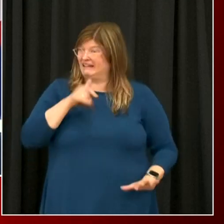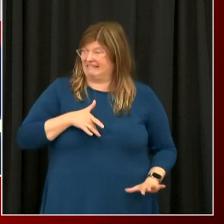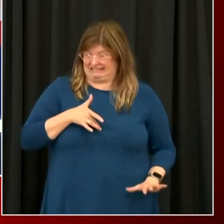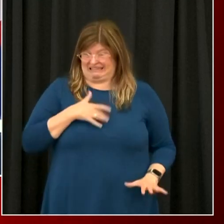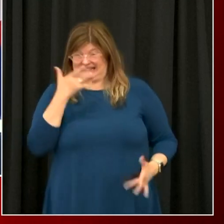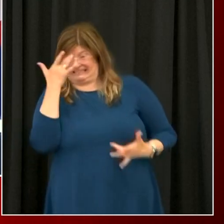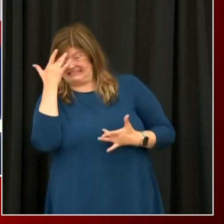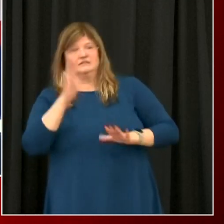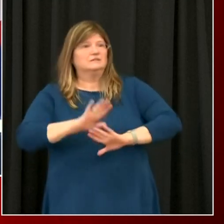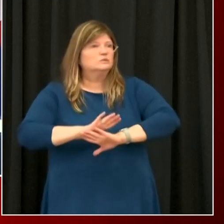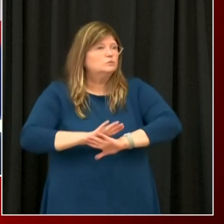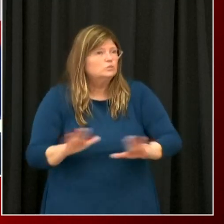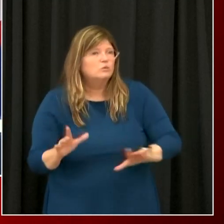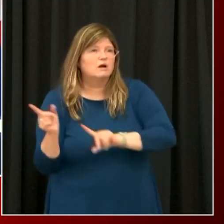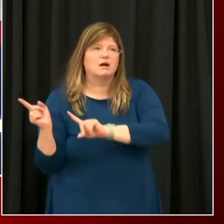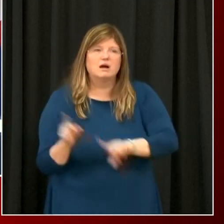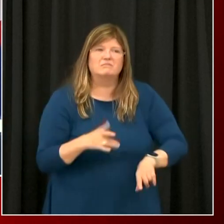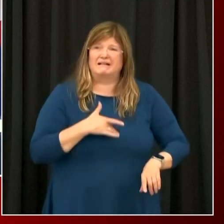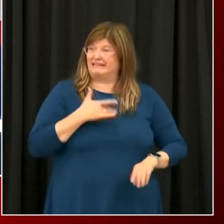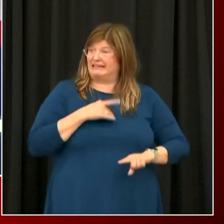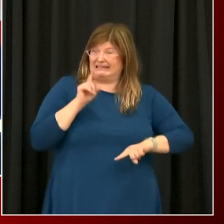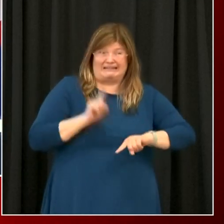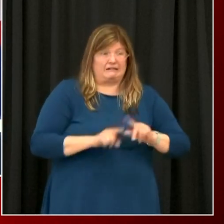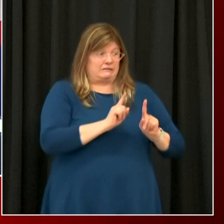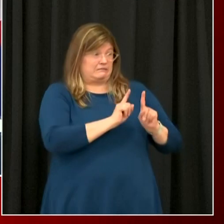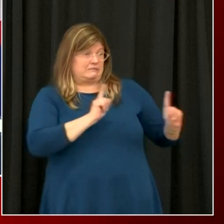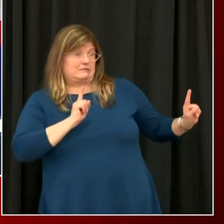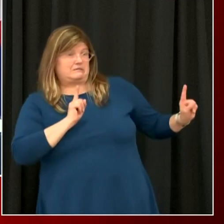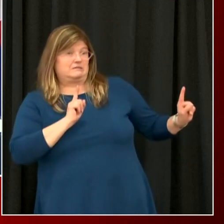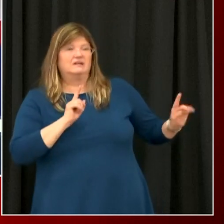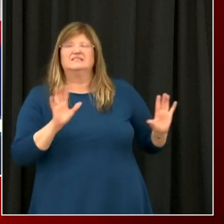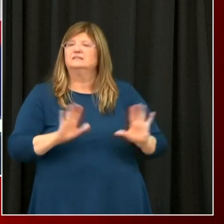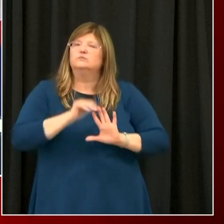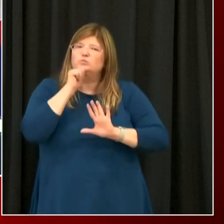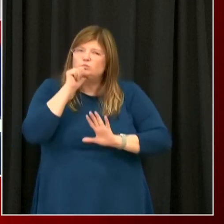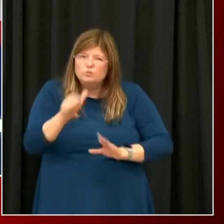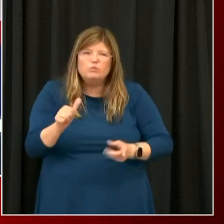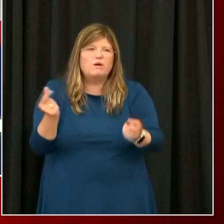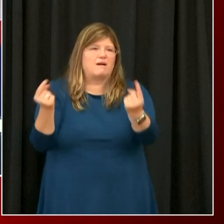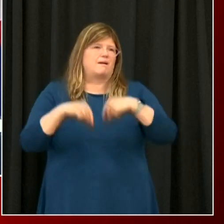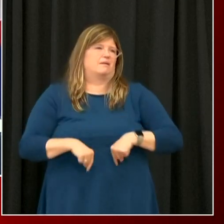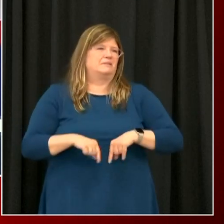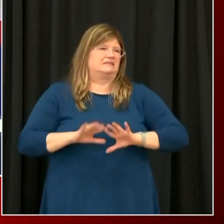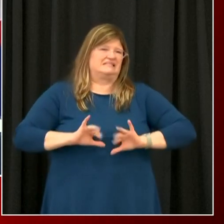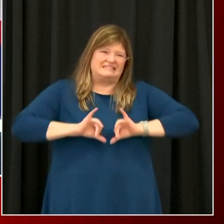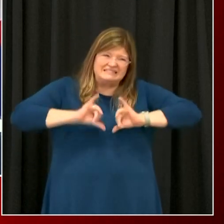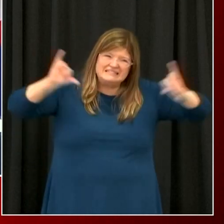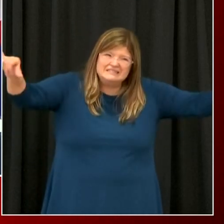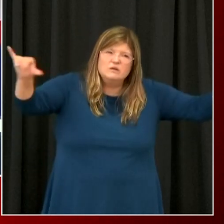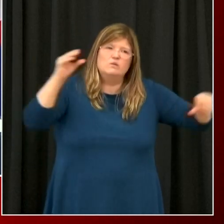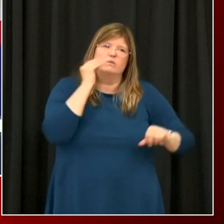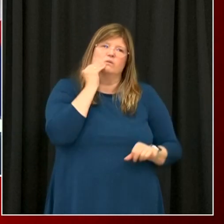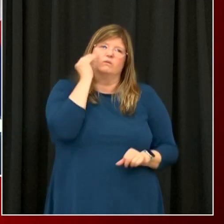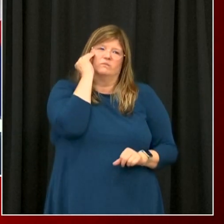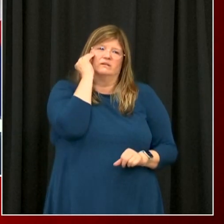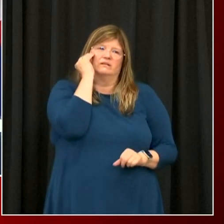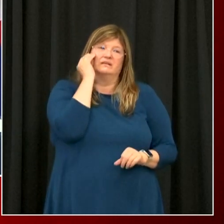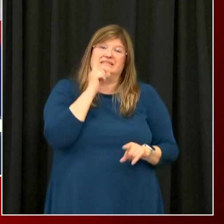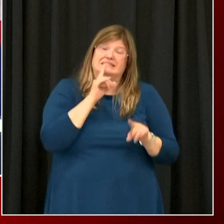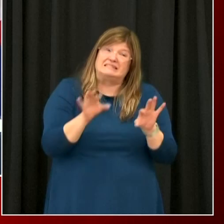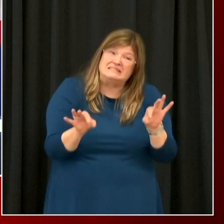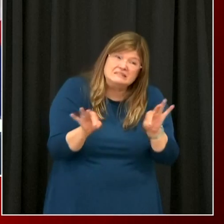they can socially distance where they may be staying. All of those things are critically